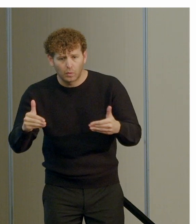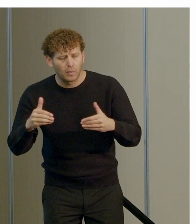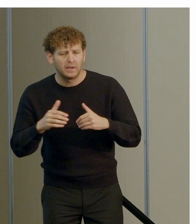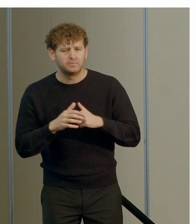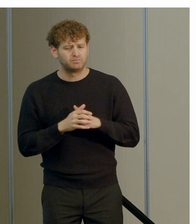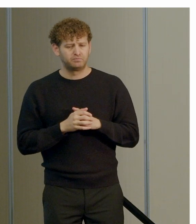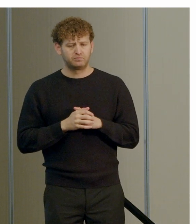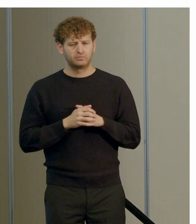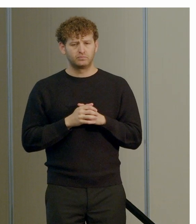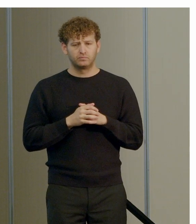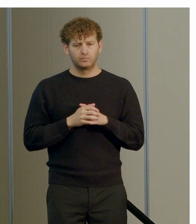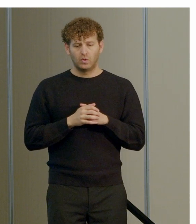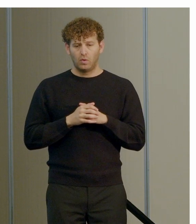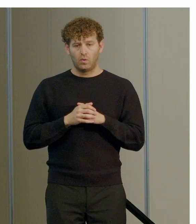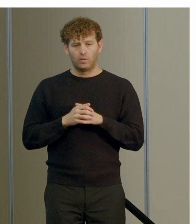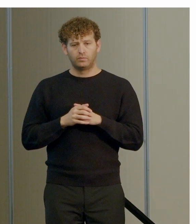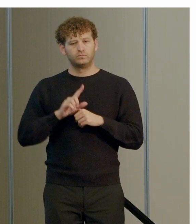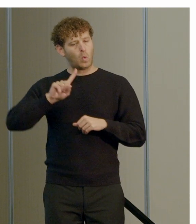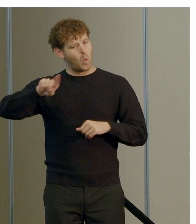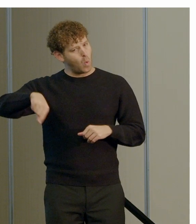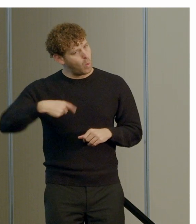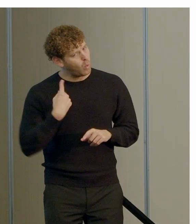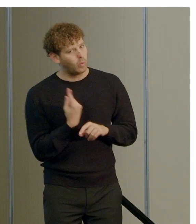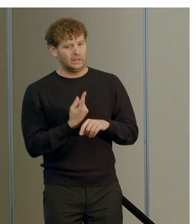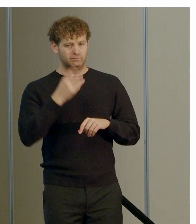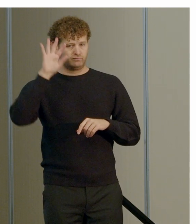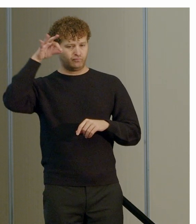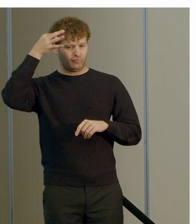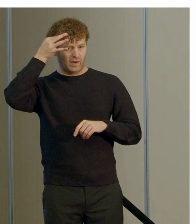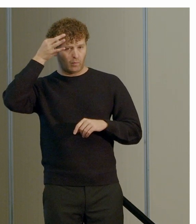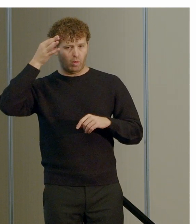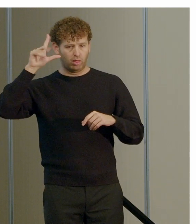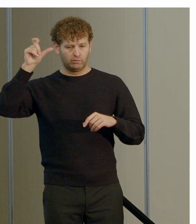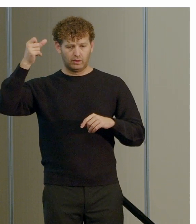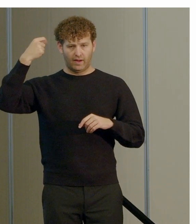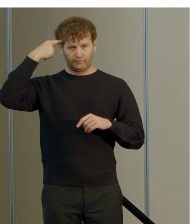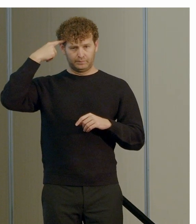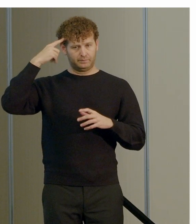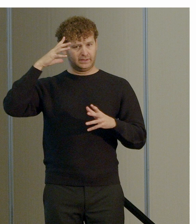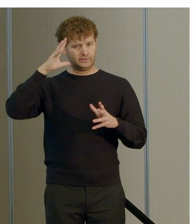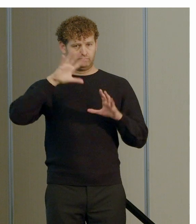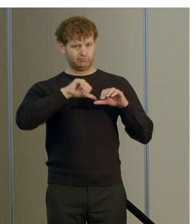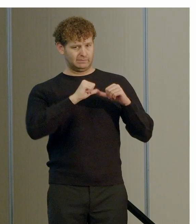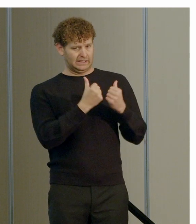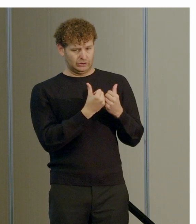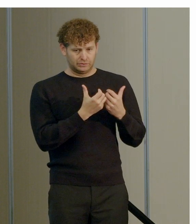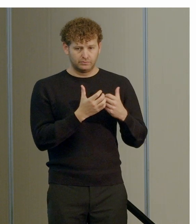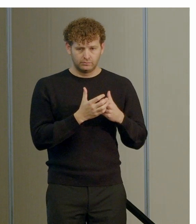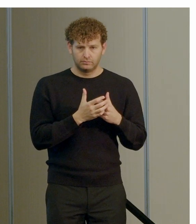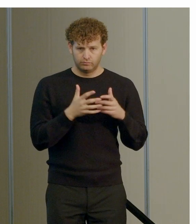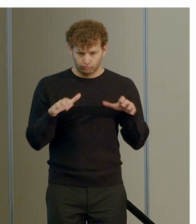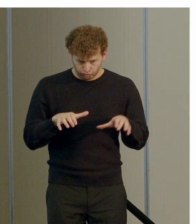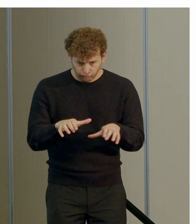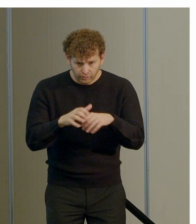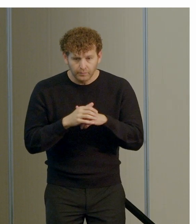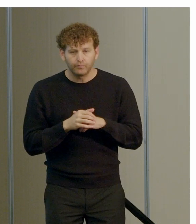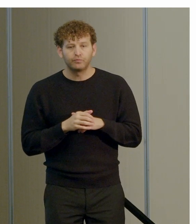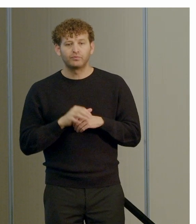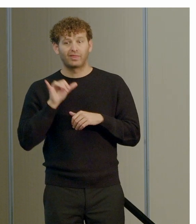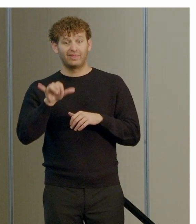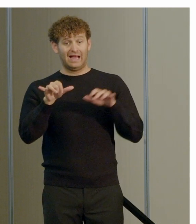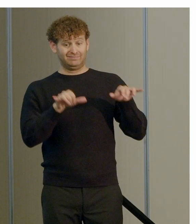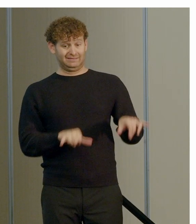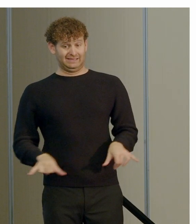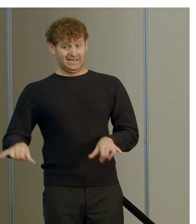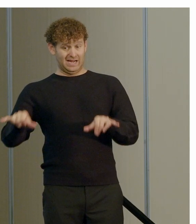non-federal government entities to do anything. However, once standards are set that are good, robust technical standards that